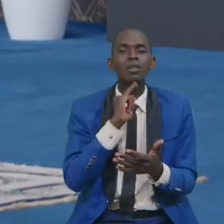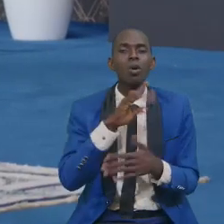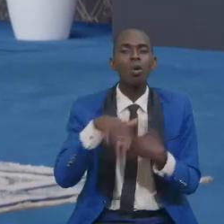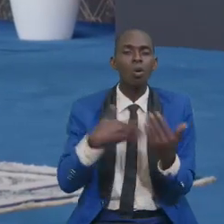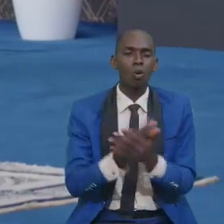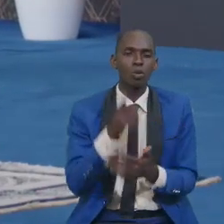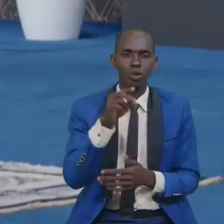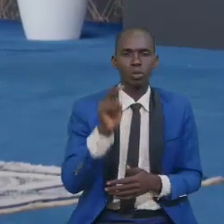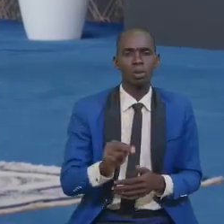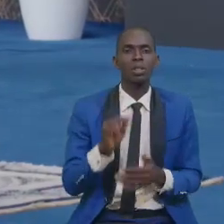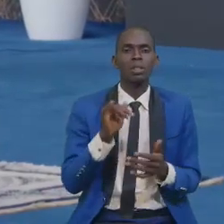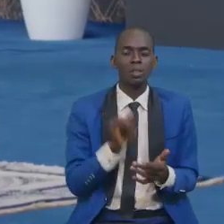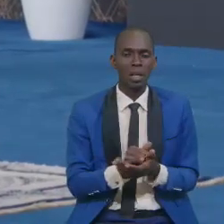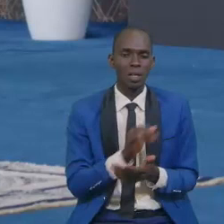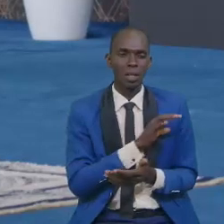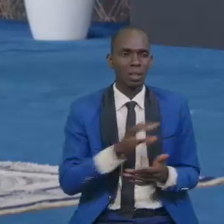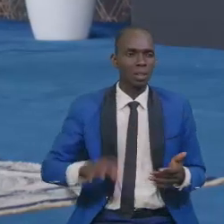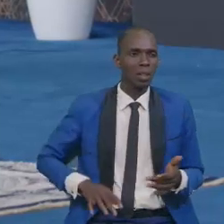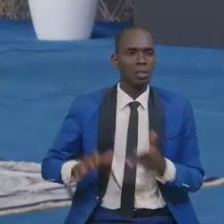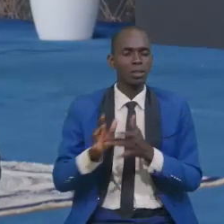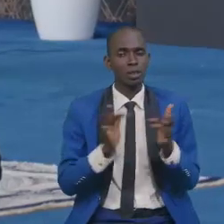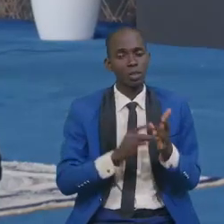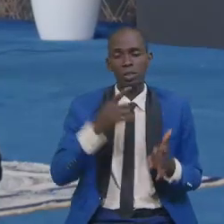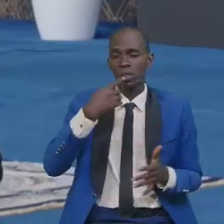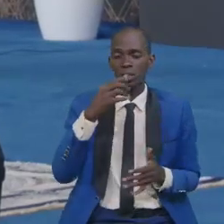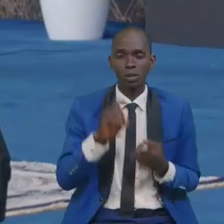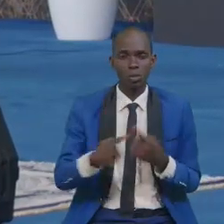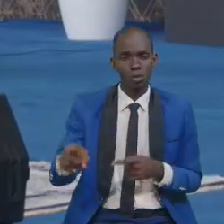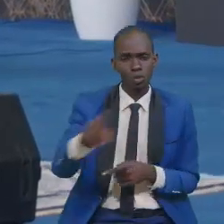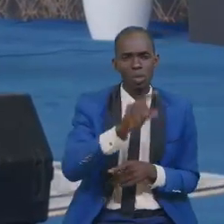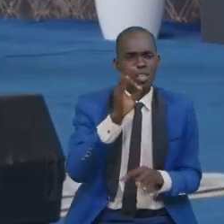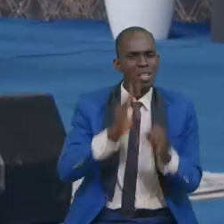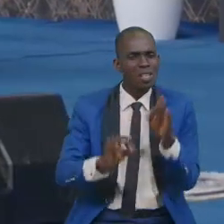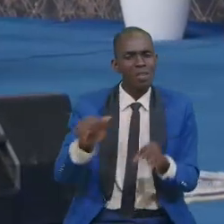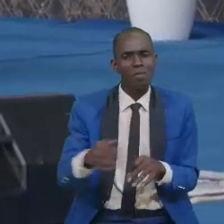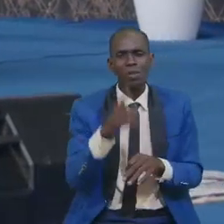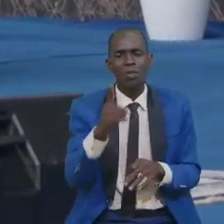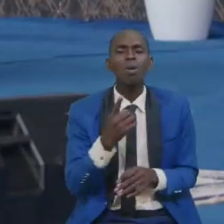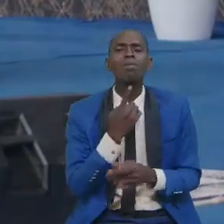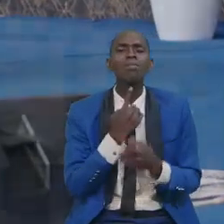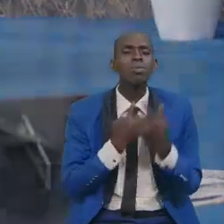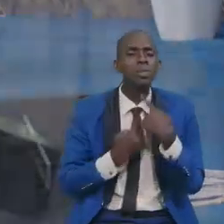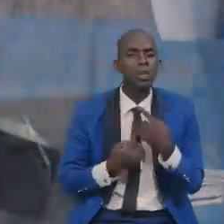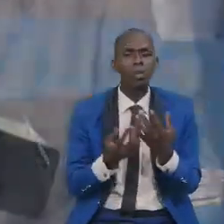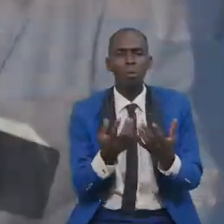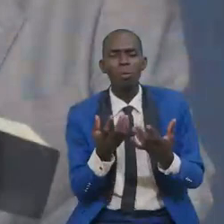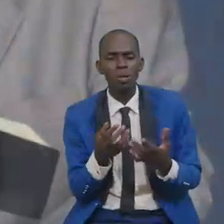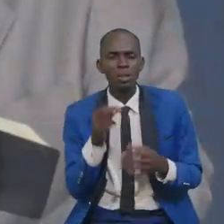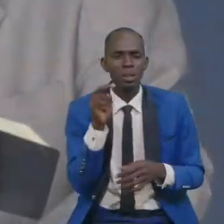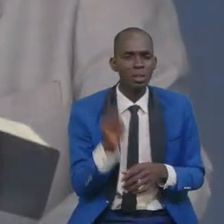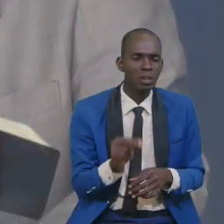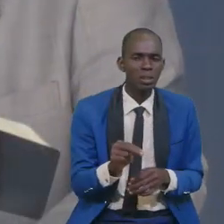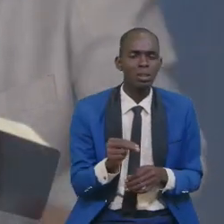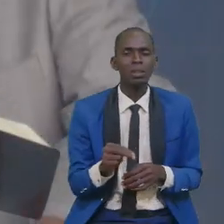Christ sin If any man answers let him leave everything he